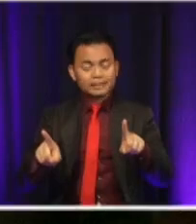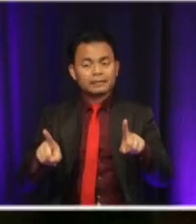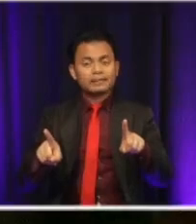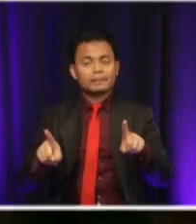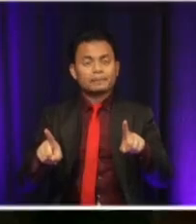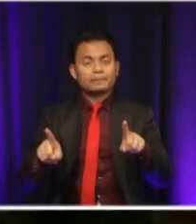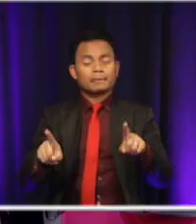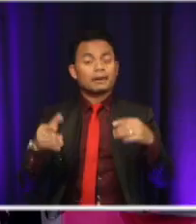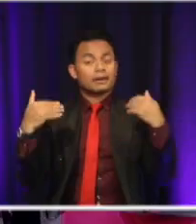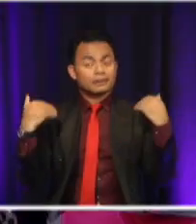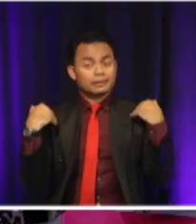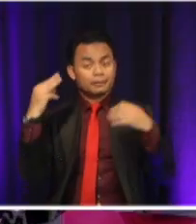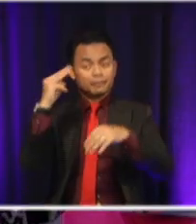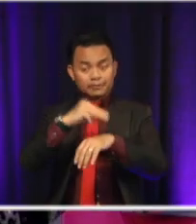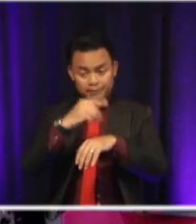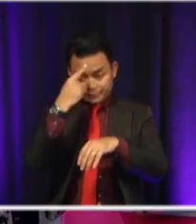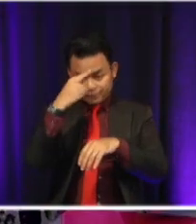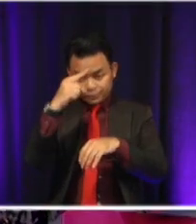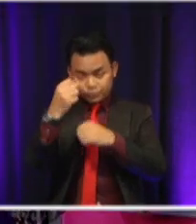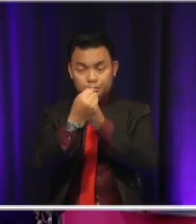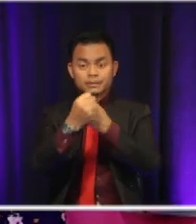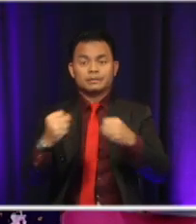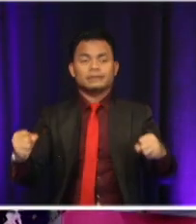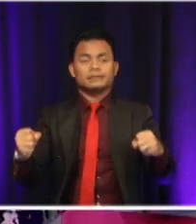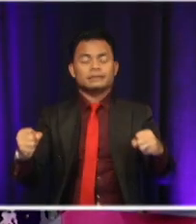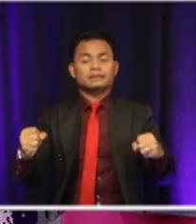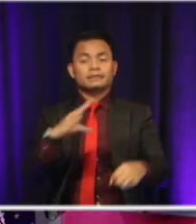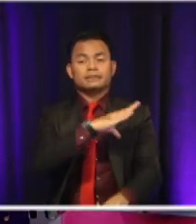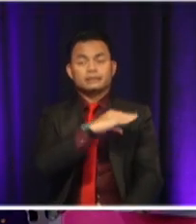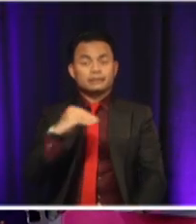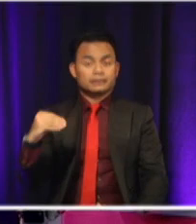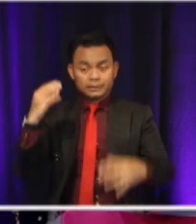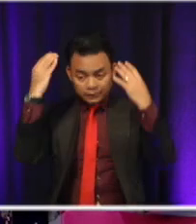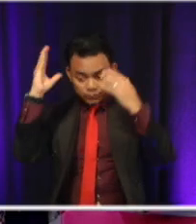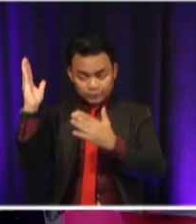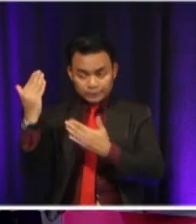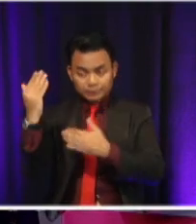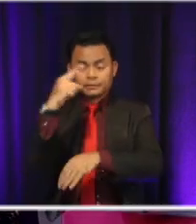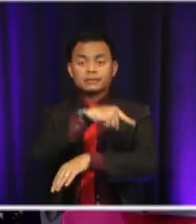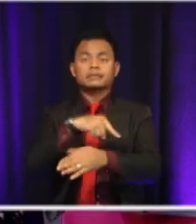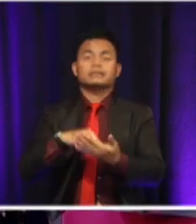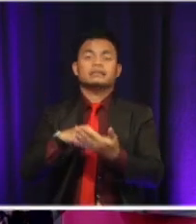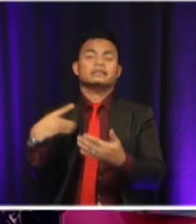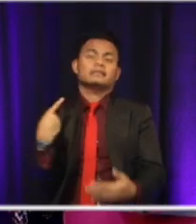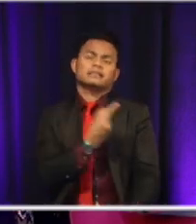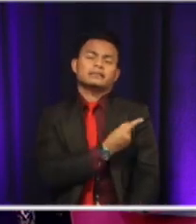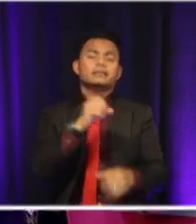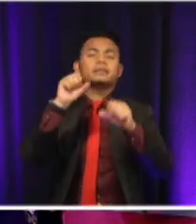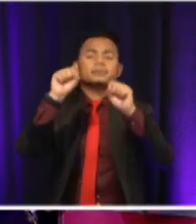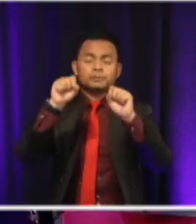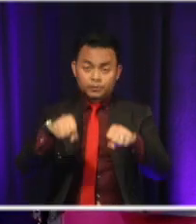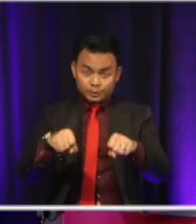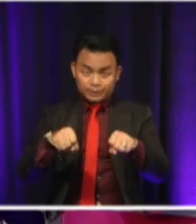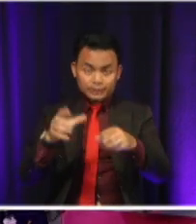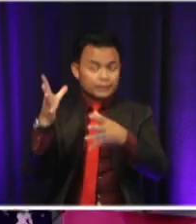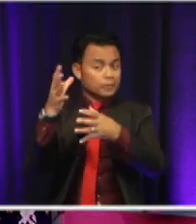let's hope that today's review lesson will help them. All right. To begin with, let's take a quick look at